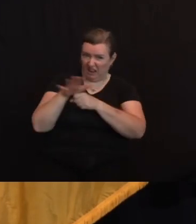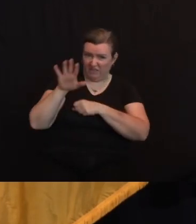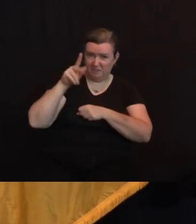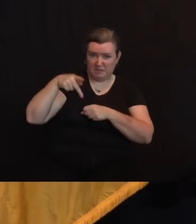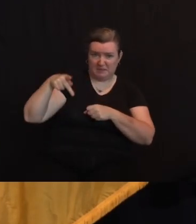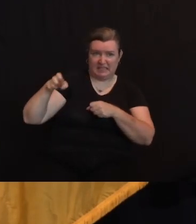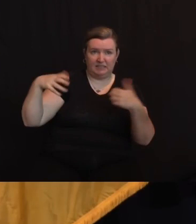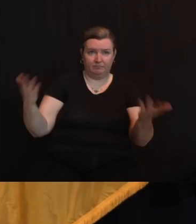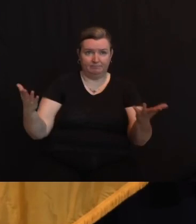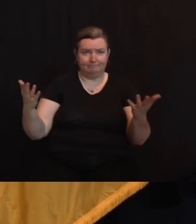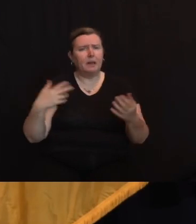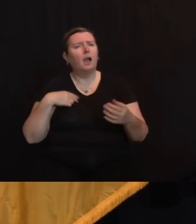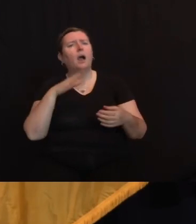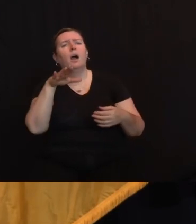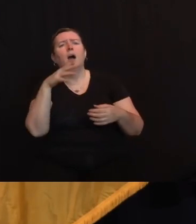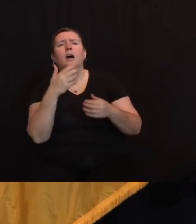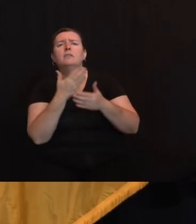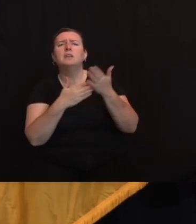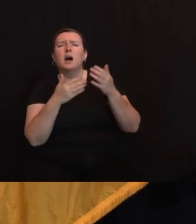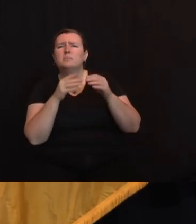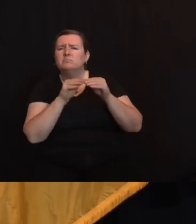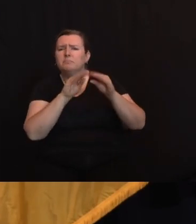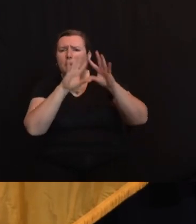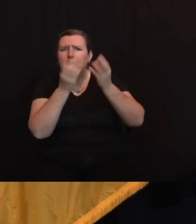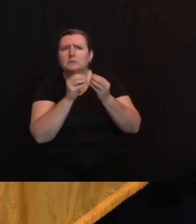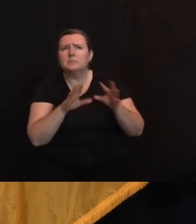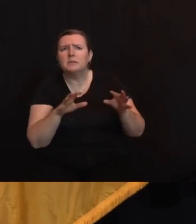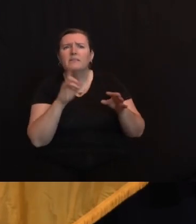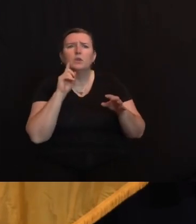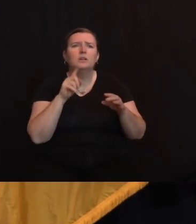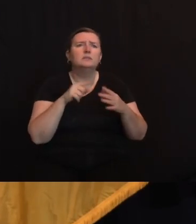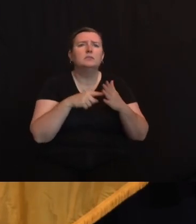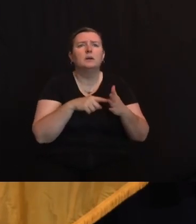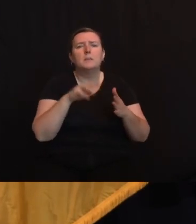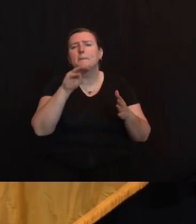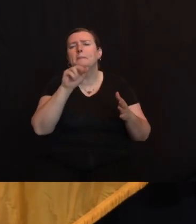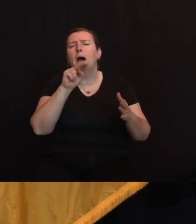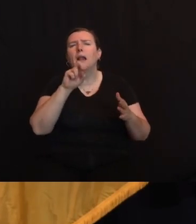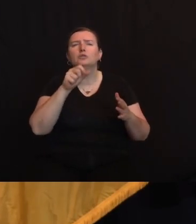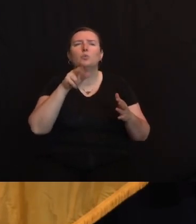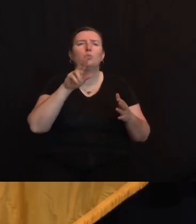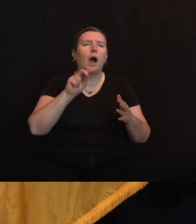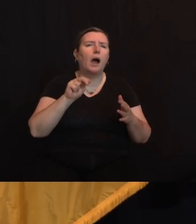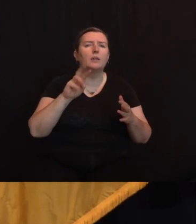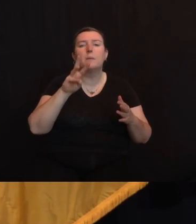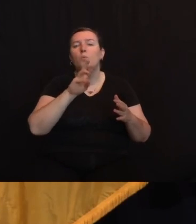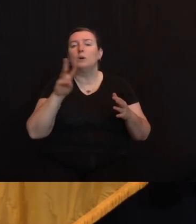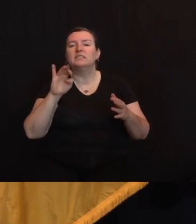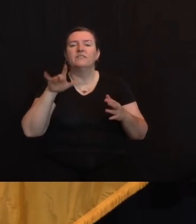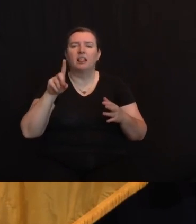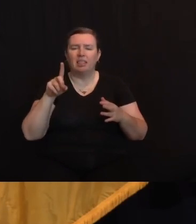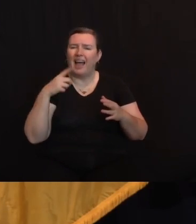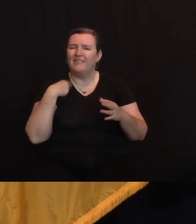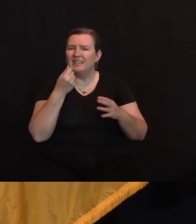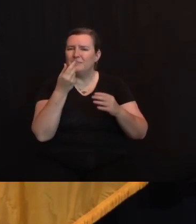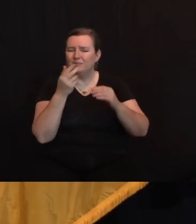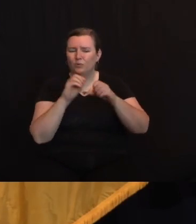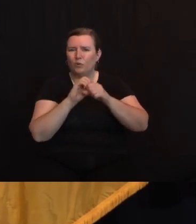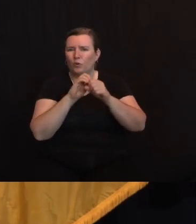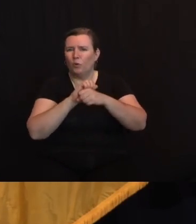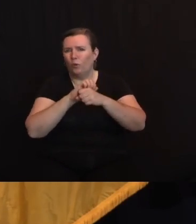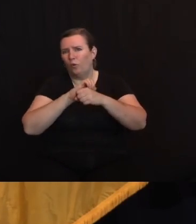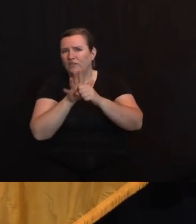you mentioned like Westfield, Manasquan, and at Red Bank Regional High School, are you rethinking allowing these outdoor graduations? And